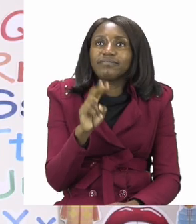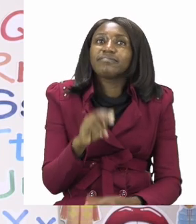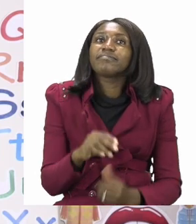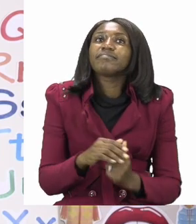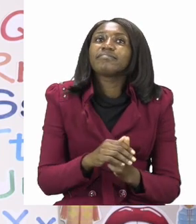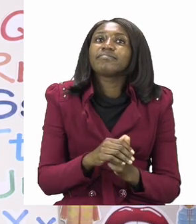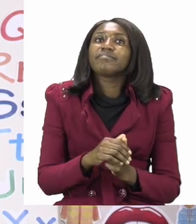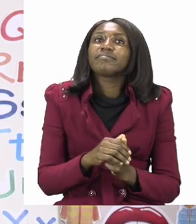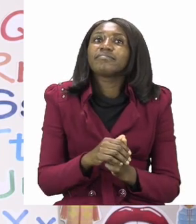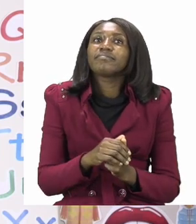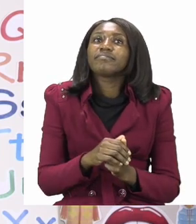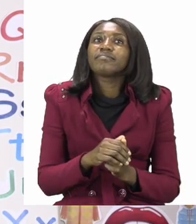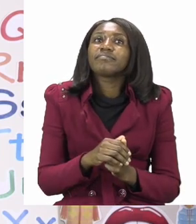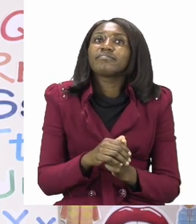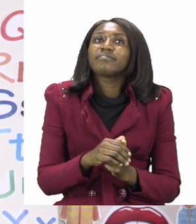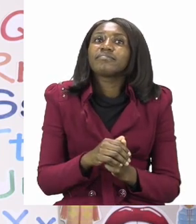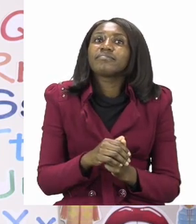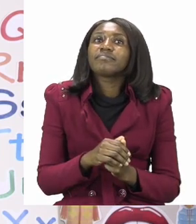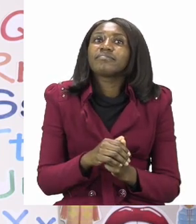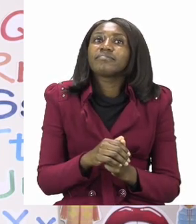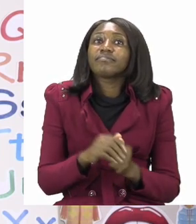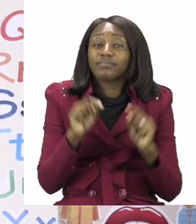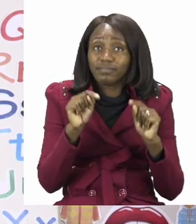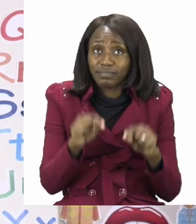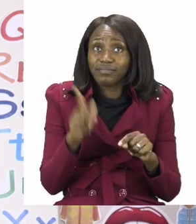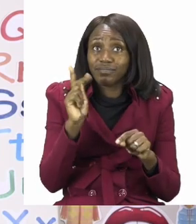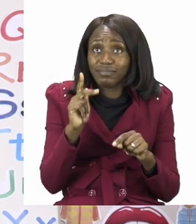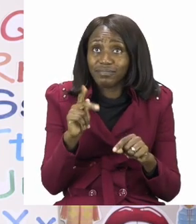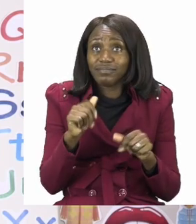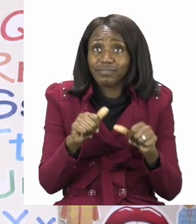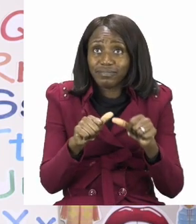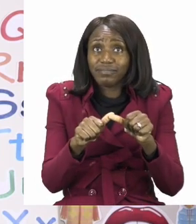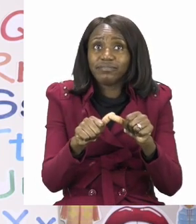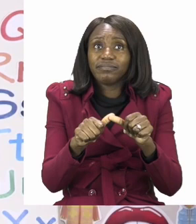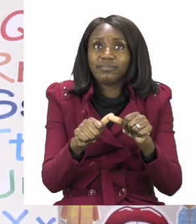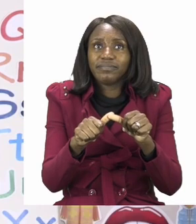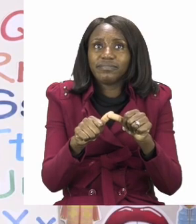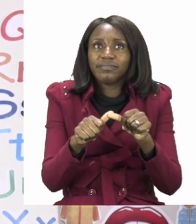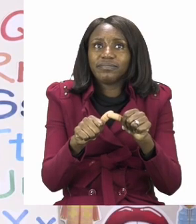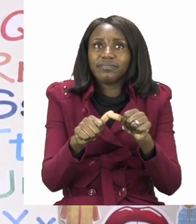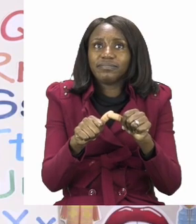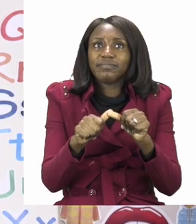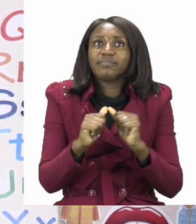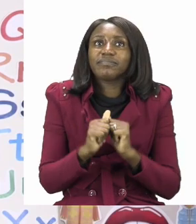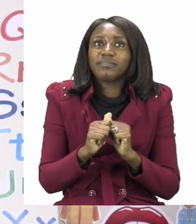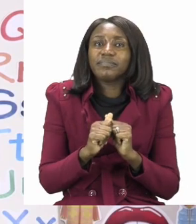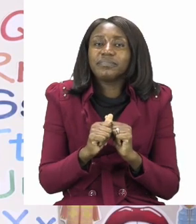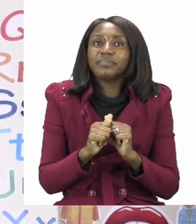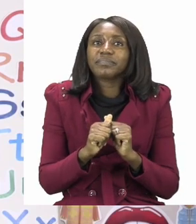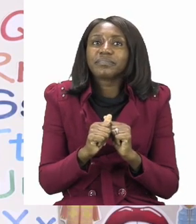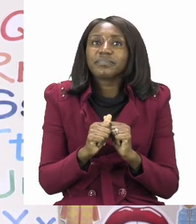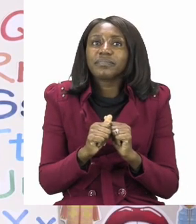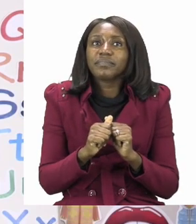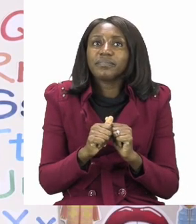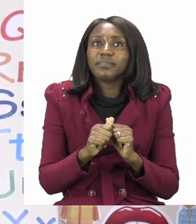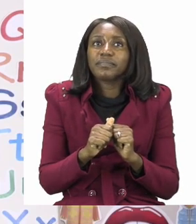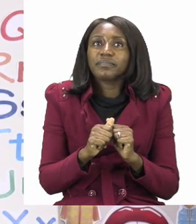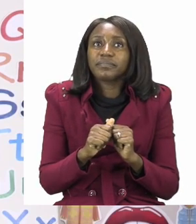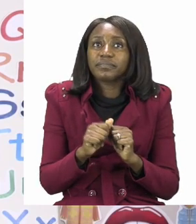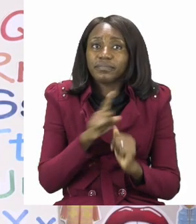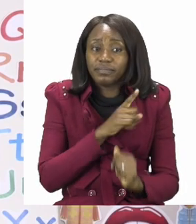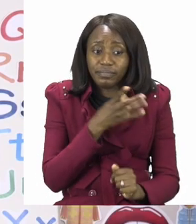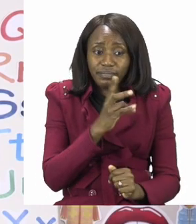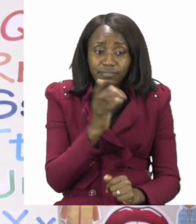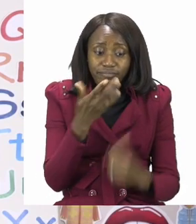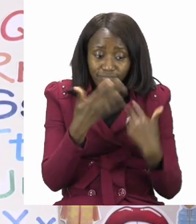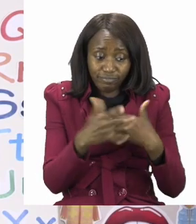Now we will use these 2 counters to get to the missing number, which is